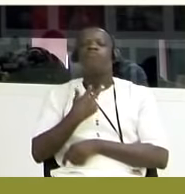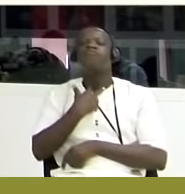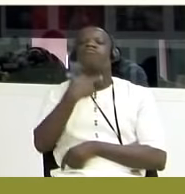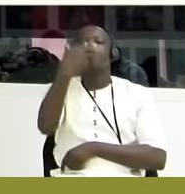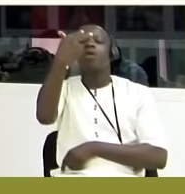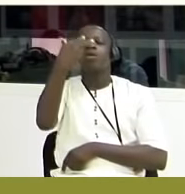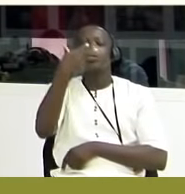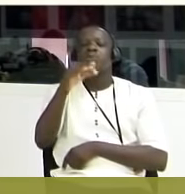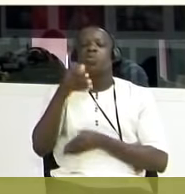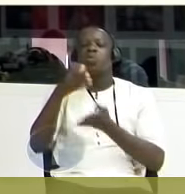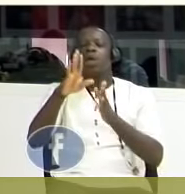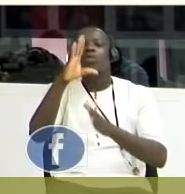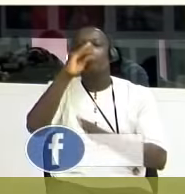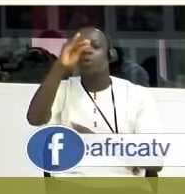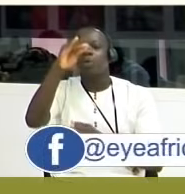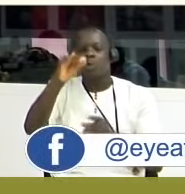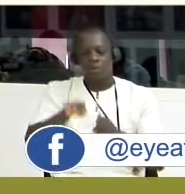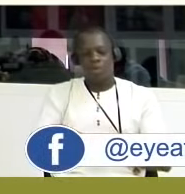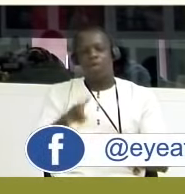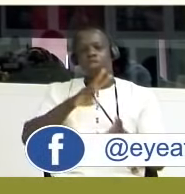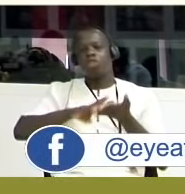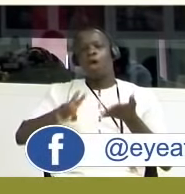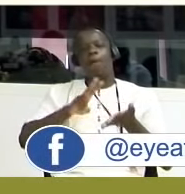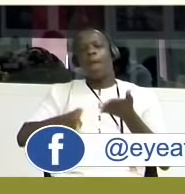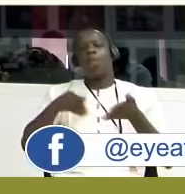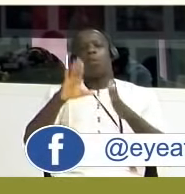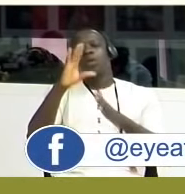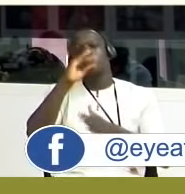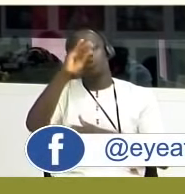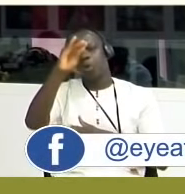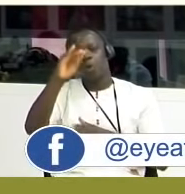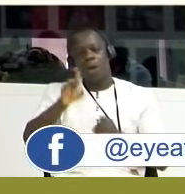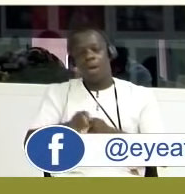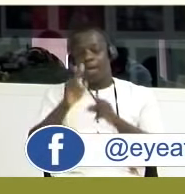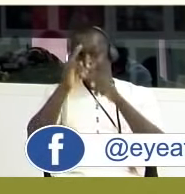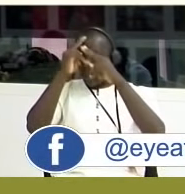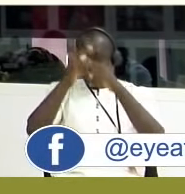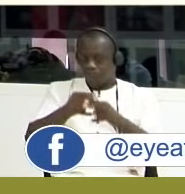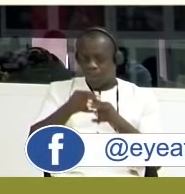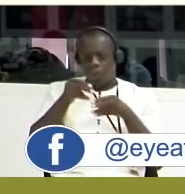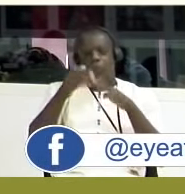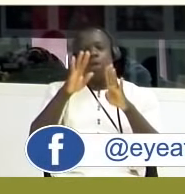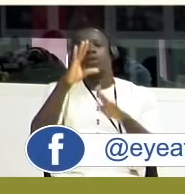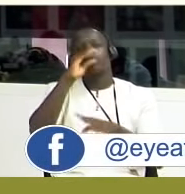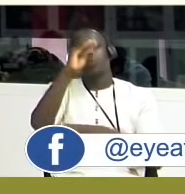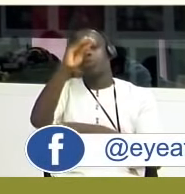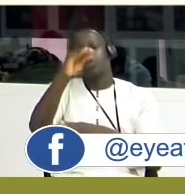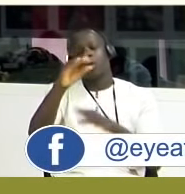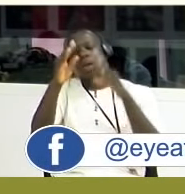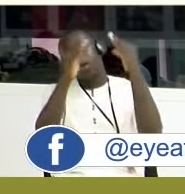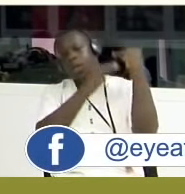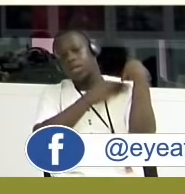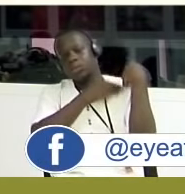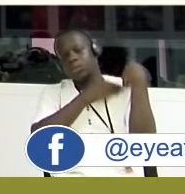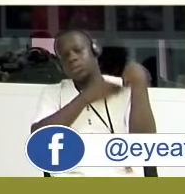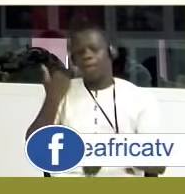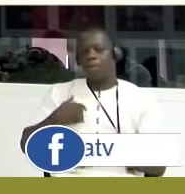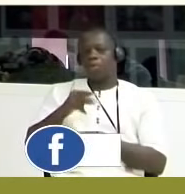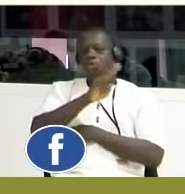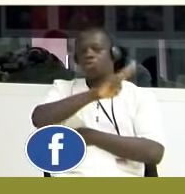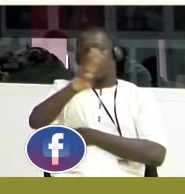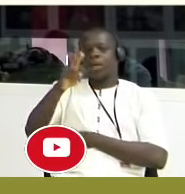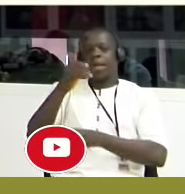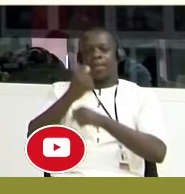was a normal tone, respectful tone. Of course, as responsible people, you don't expect us to leave